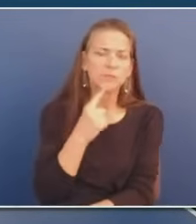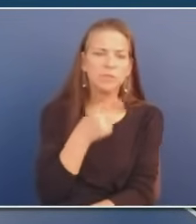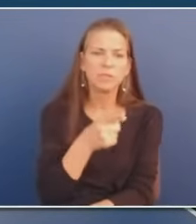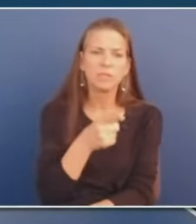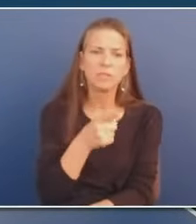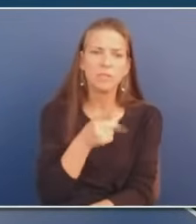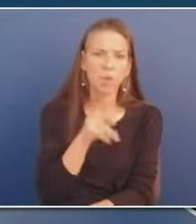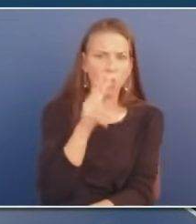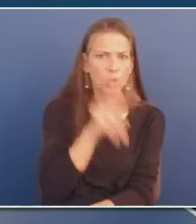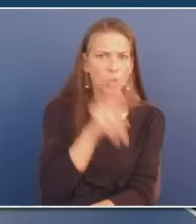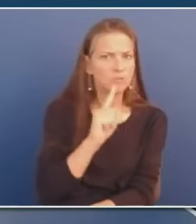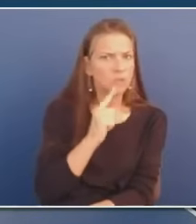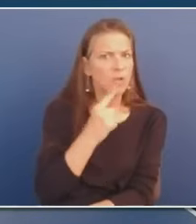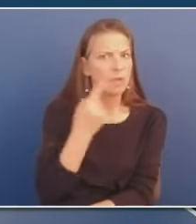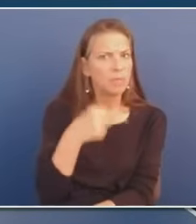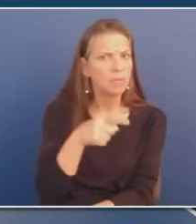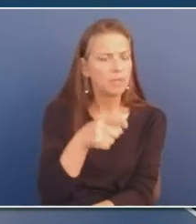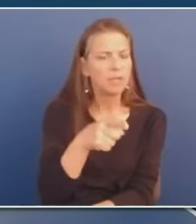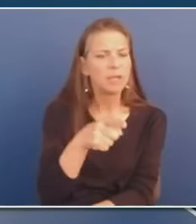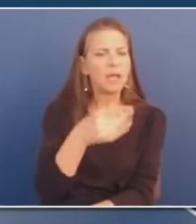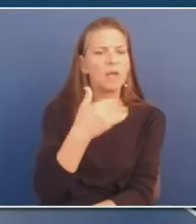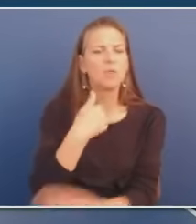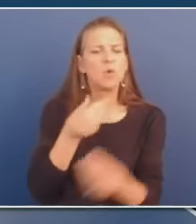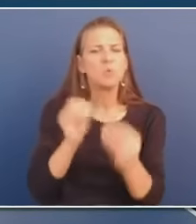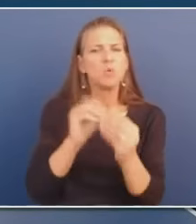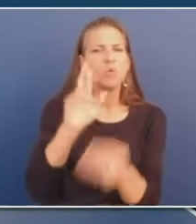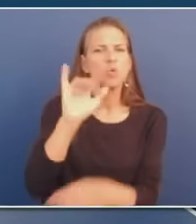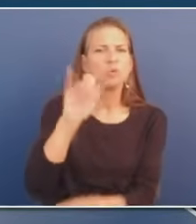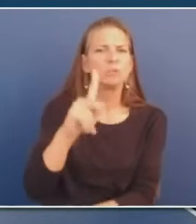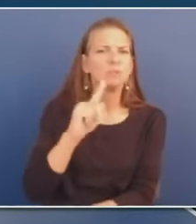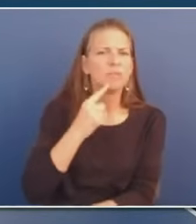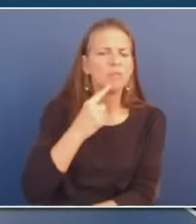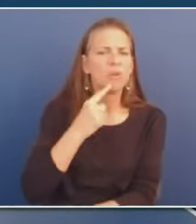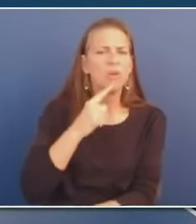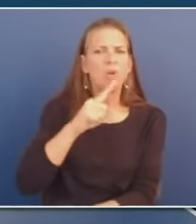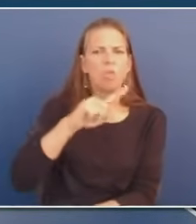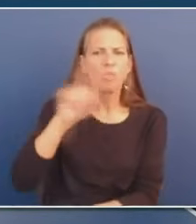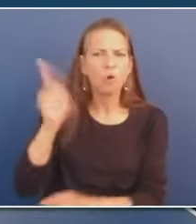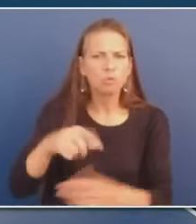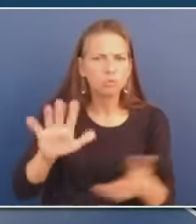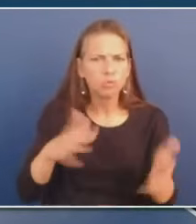at. There's enhanced risk of severe thunderstorms. That is a